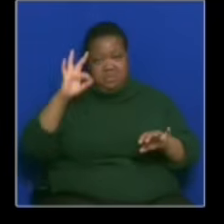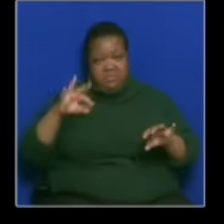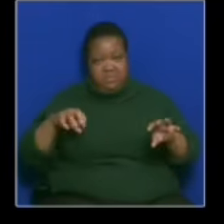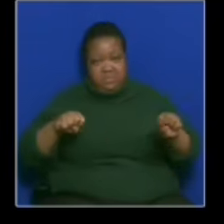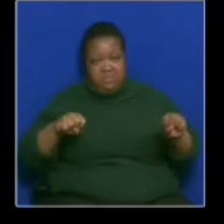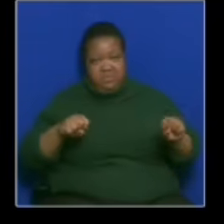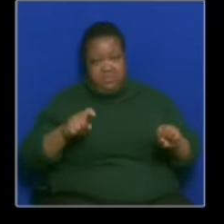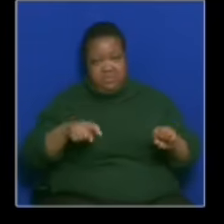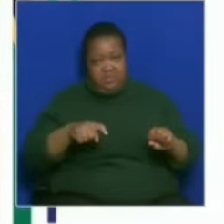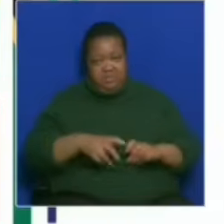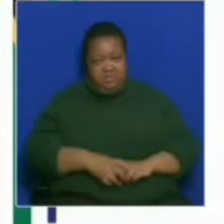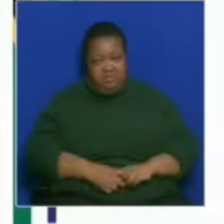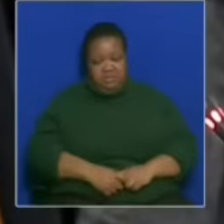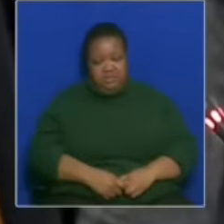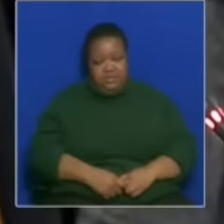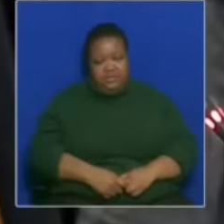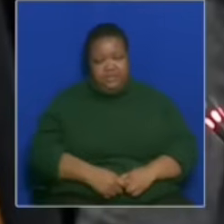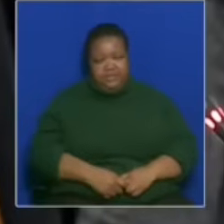And